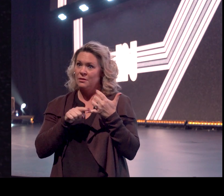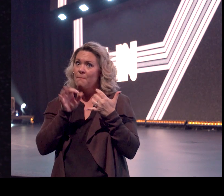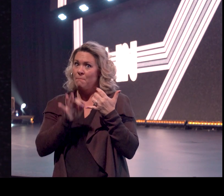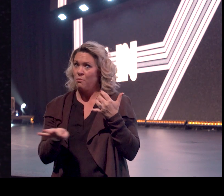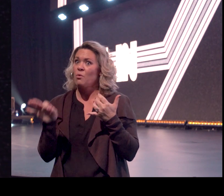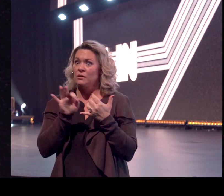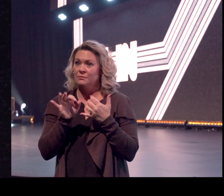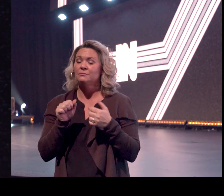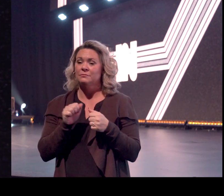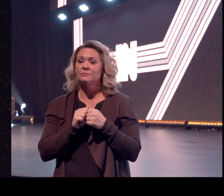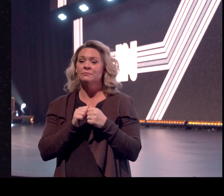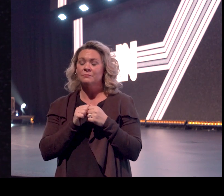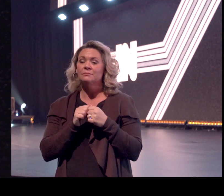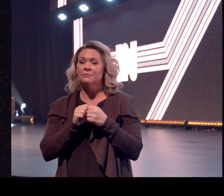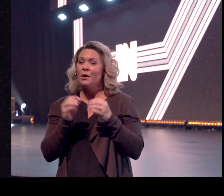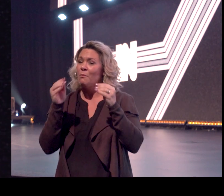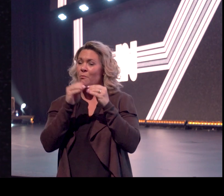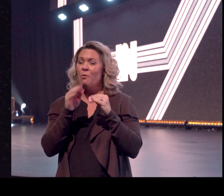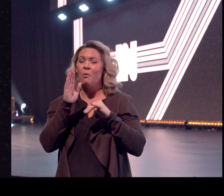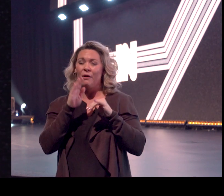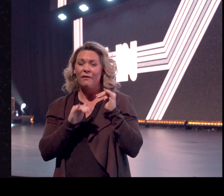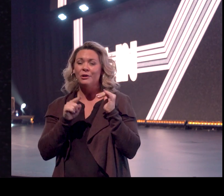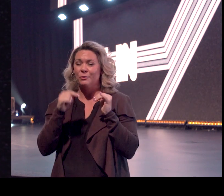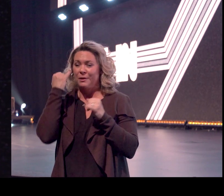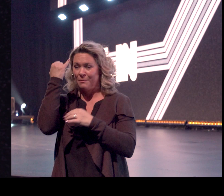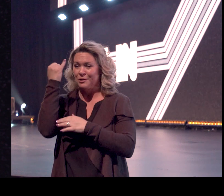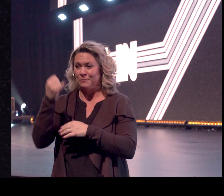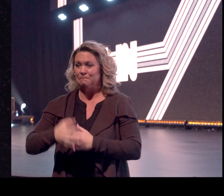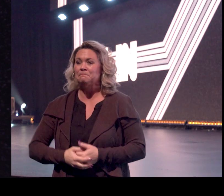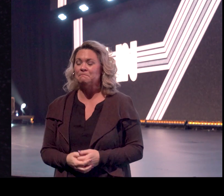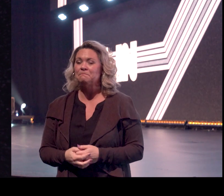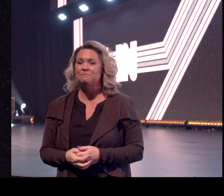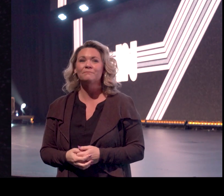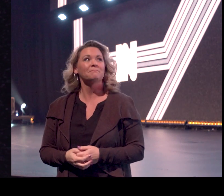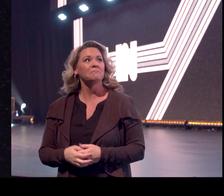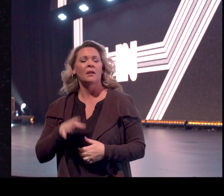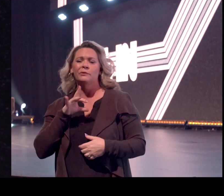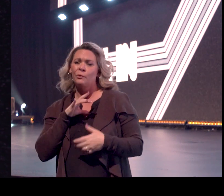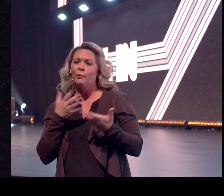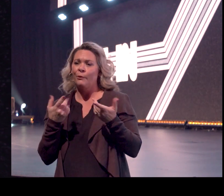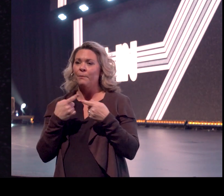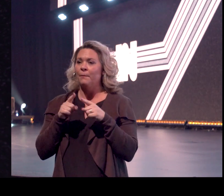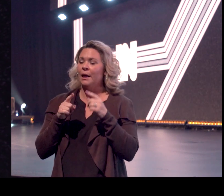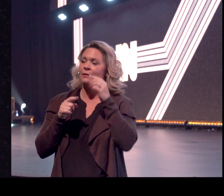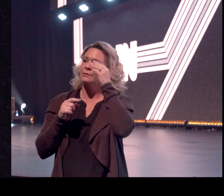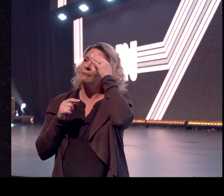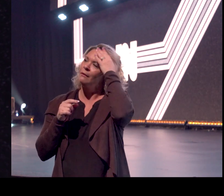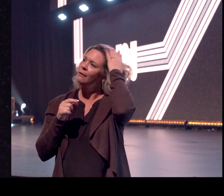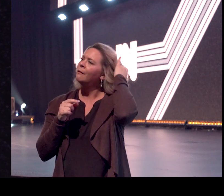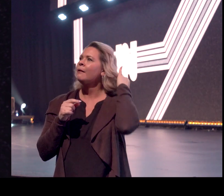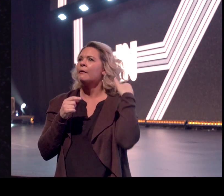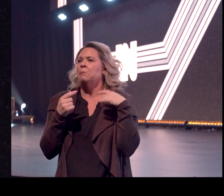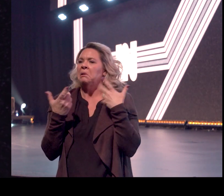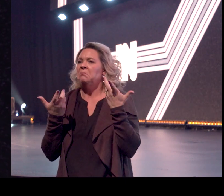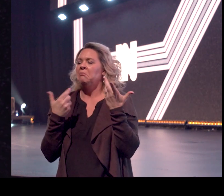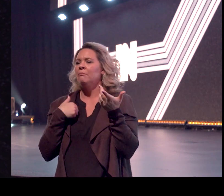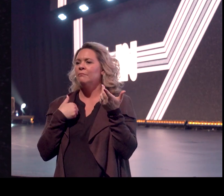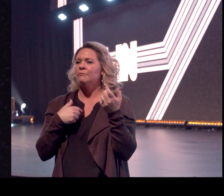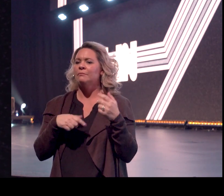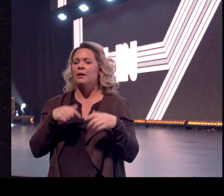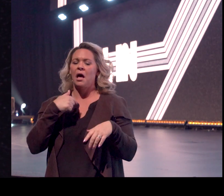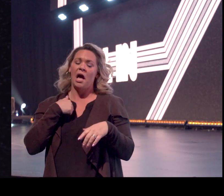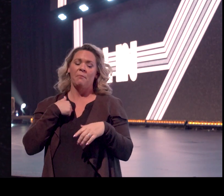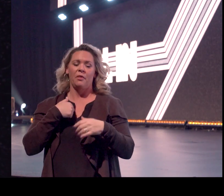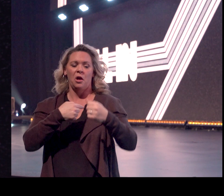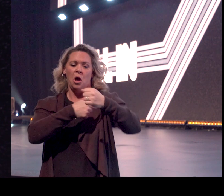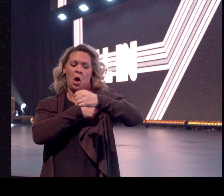I'm just a little pinky. No, you matter. You're indispensable. You matter more than you can ever, ever imagine. Like, that's cool, but like, you know, I mean, no one's